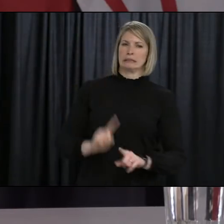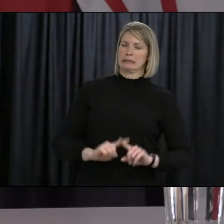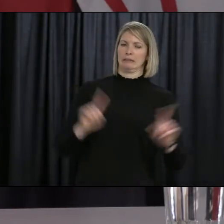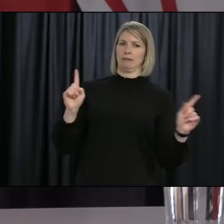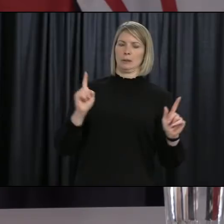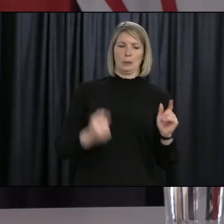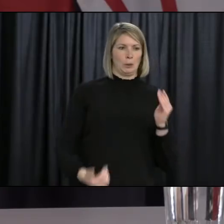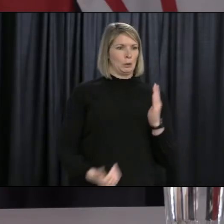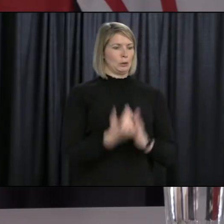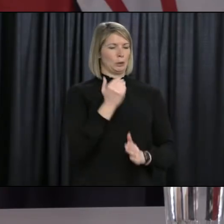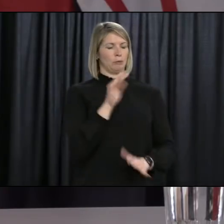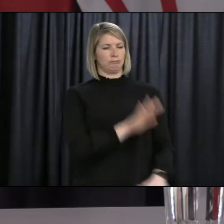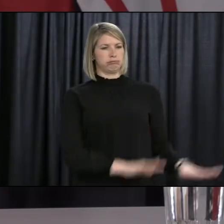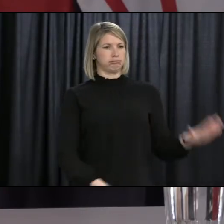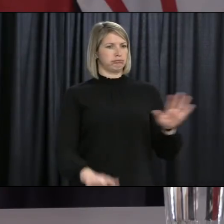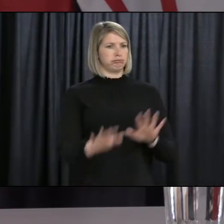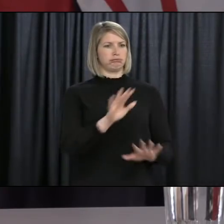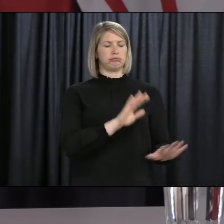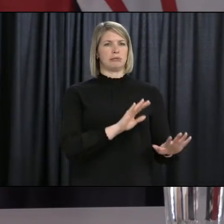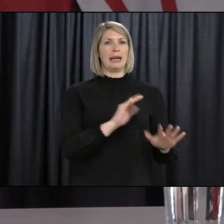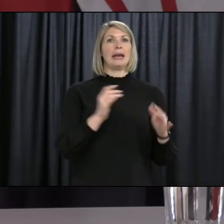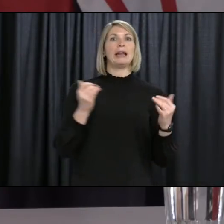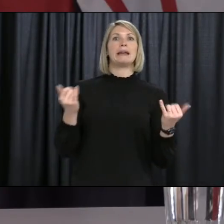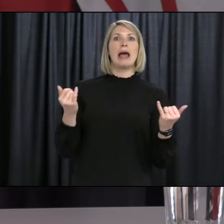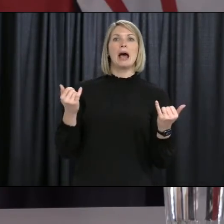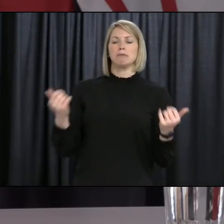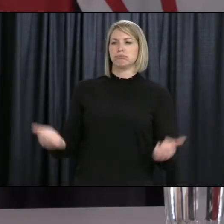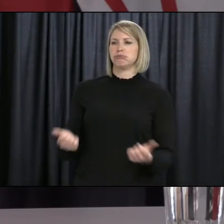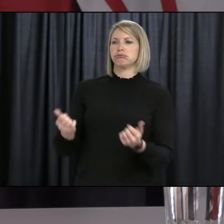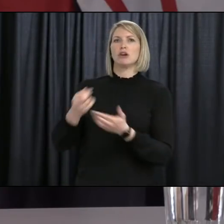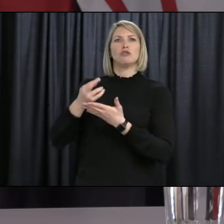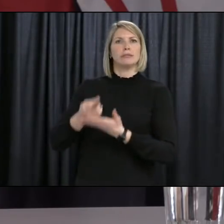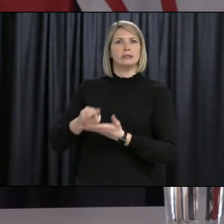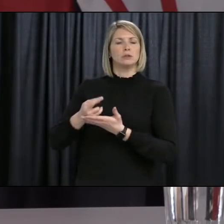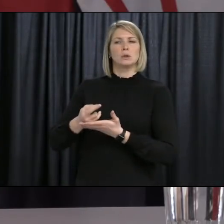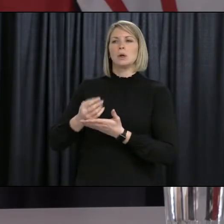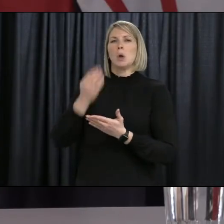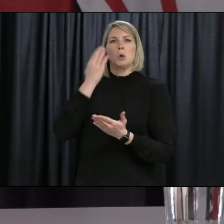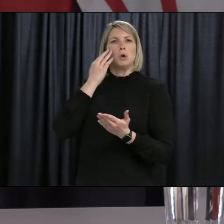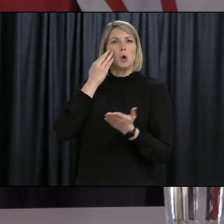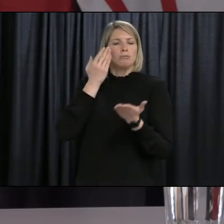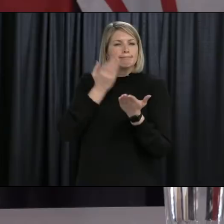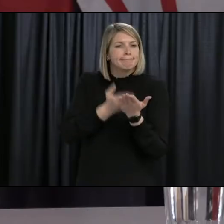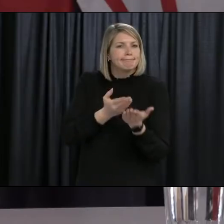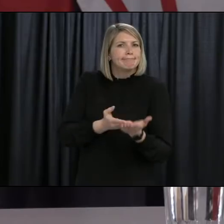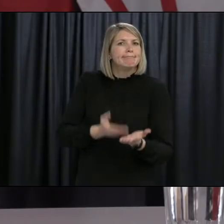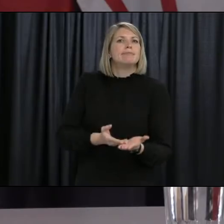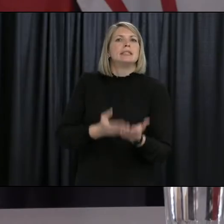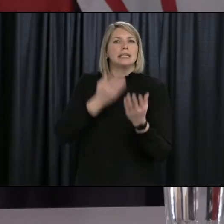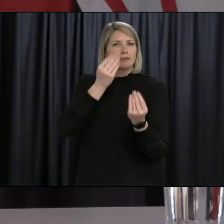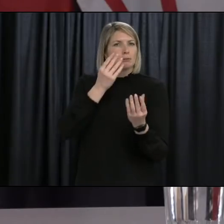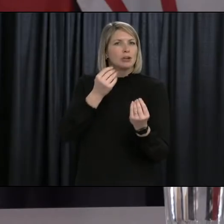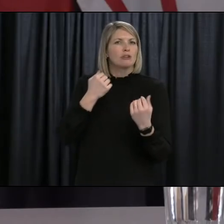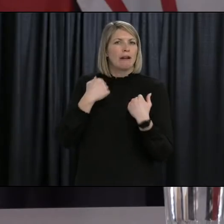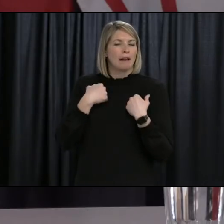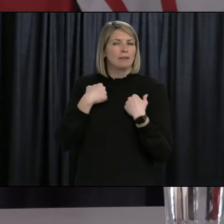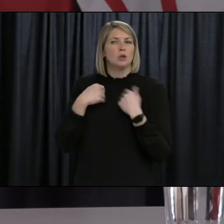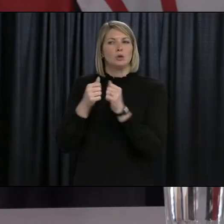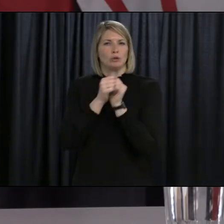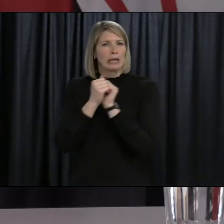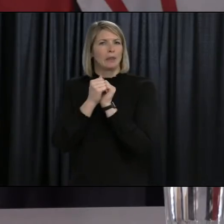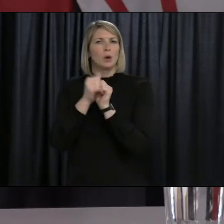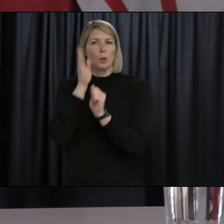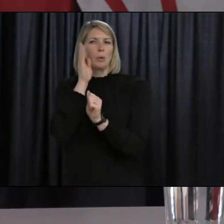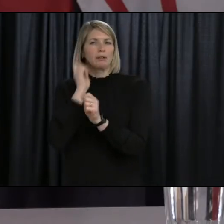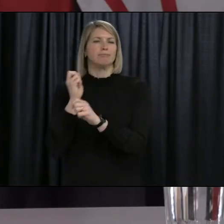Fitzgerald and her team have more tools, have more evidence, and if we all follow their advice, we will get through this together.